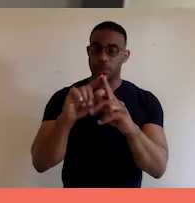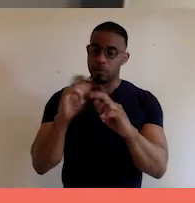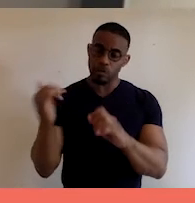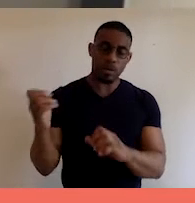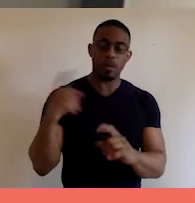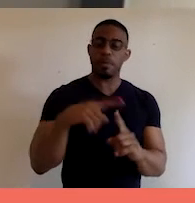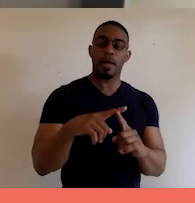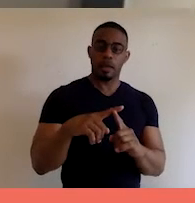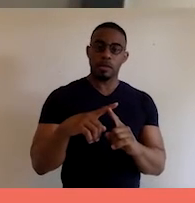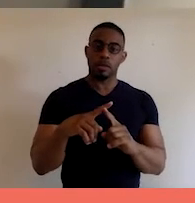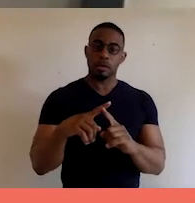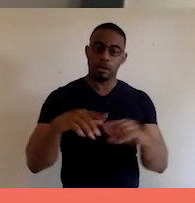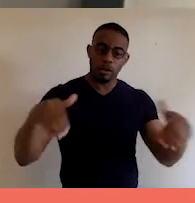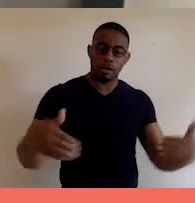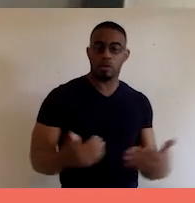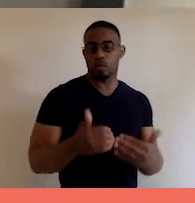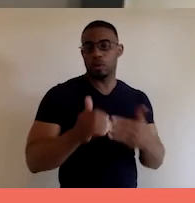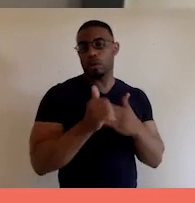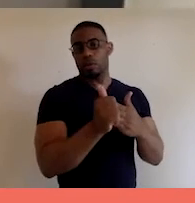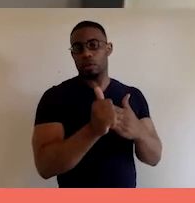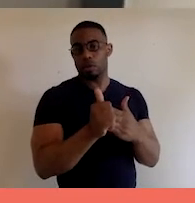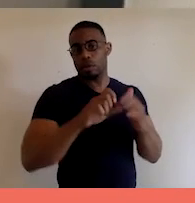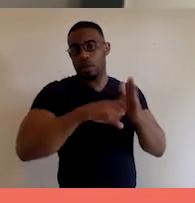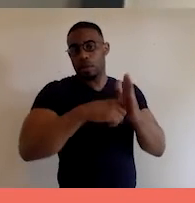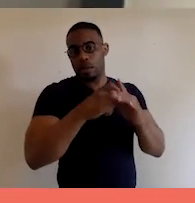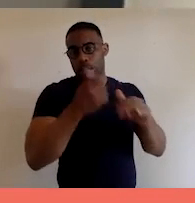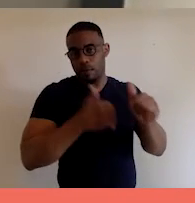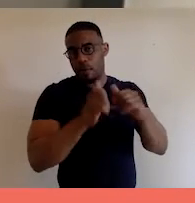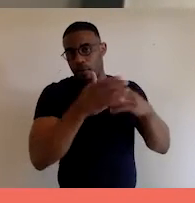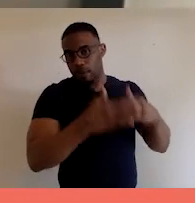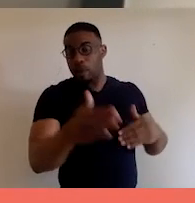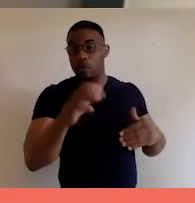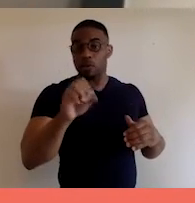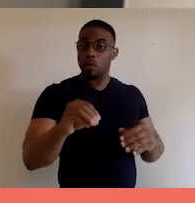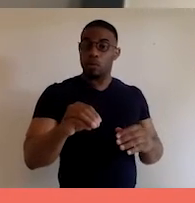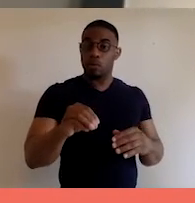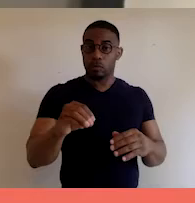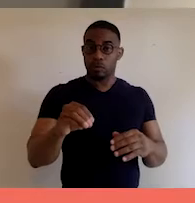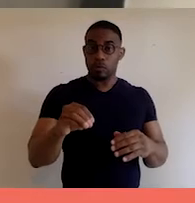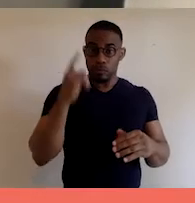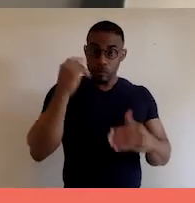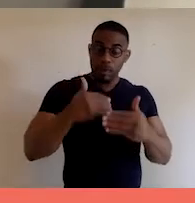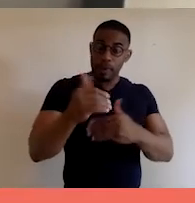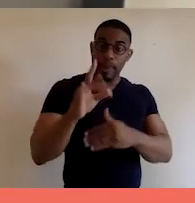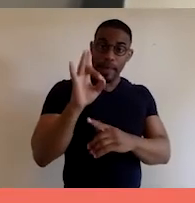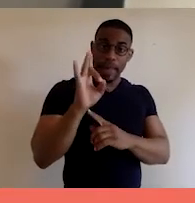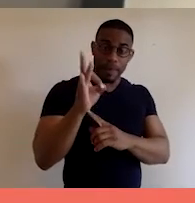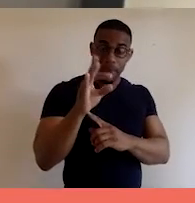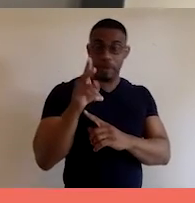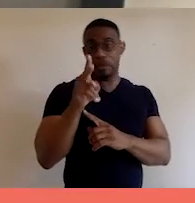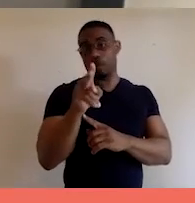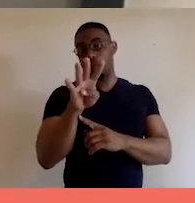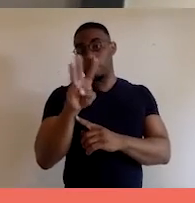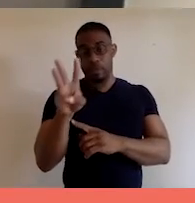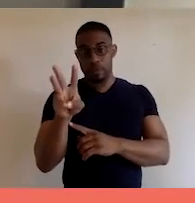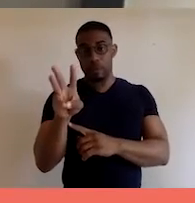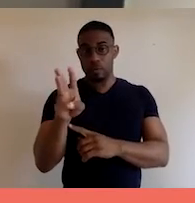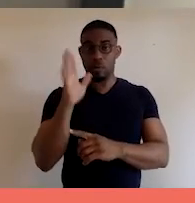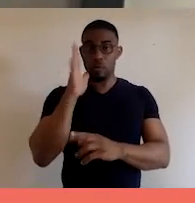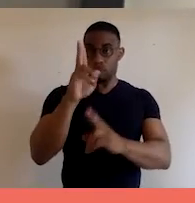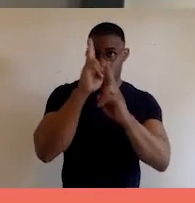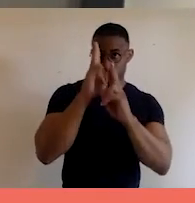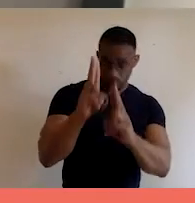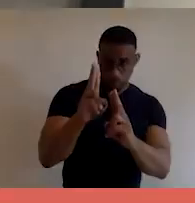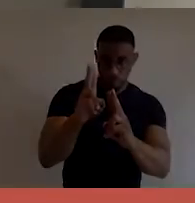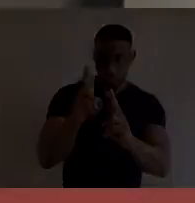leader keynote and follow up from there. So for the next 8 minutes and 46 seconds, we will